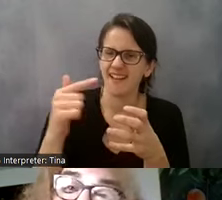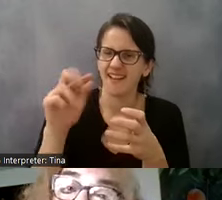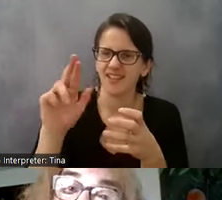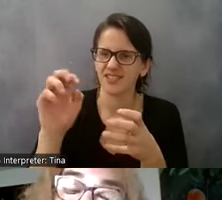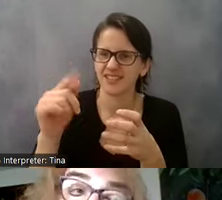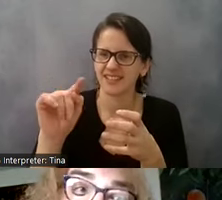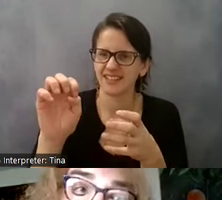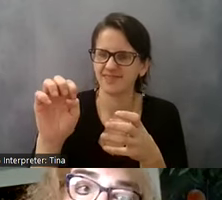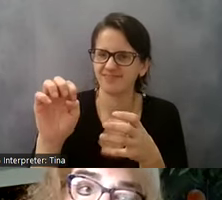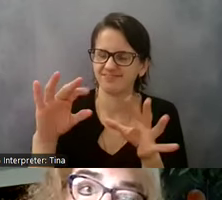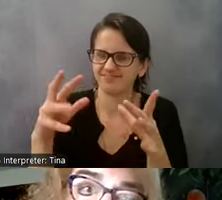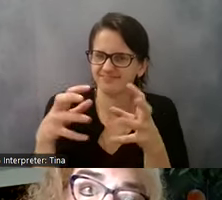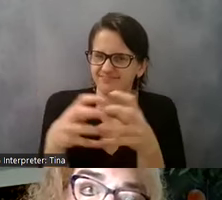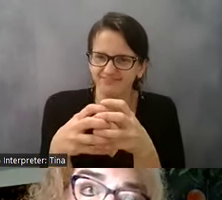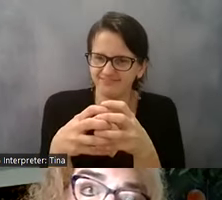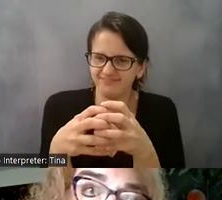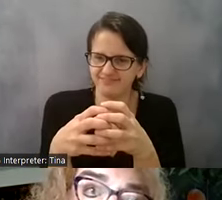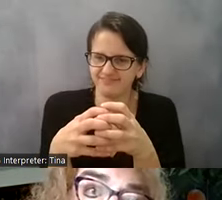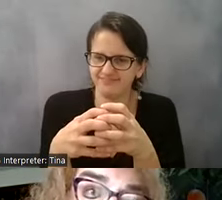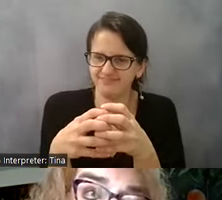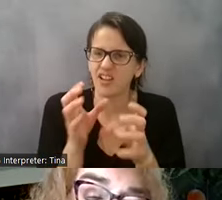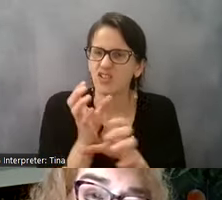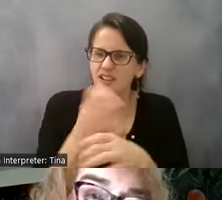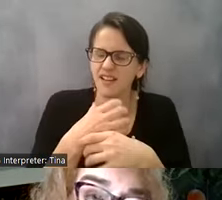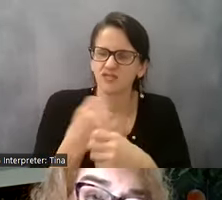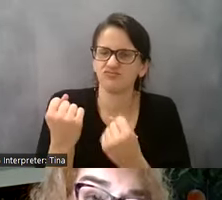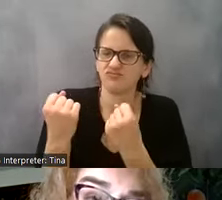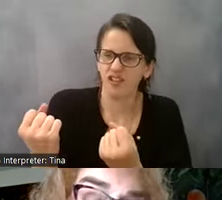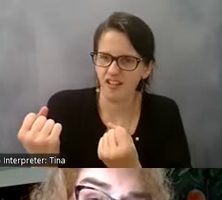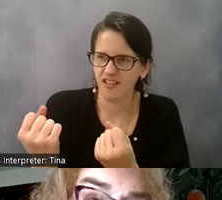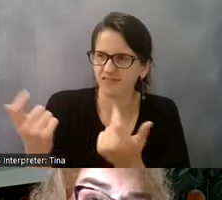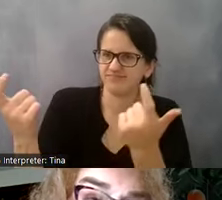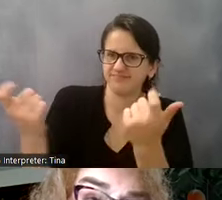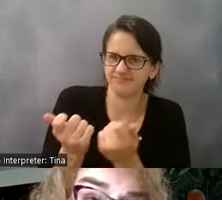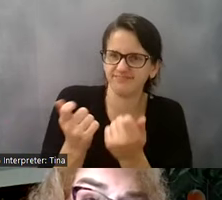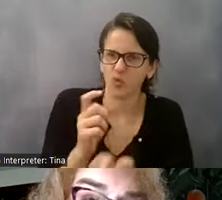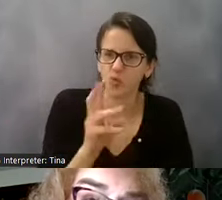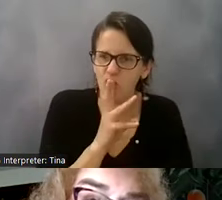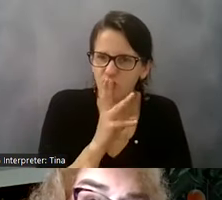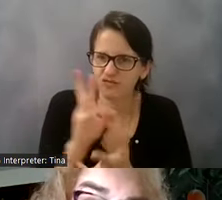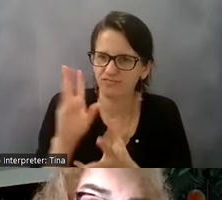they create strong infiltration of water. That's very important.